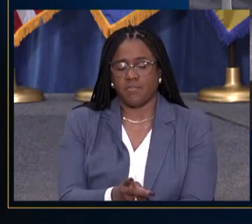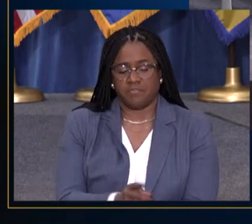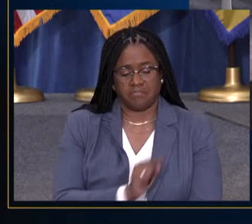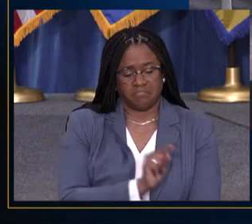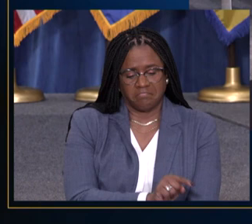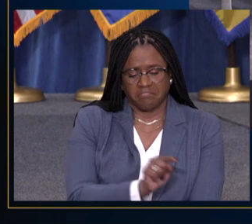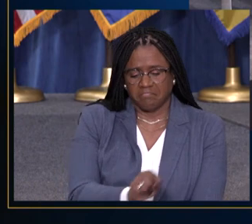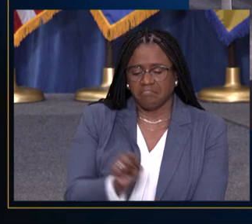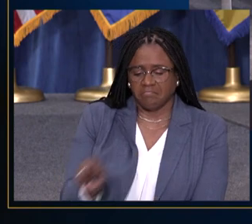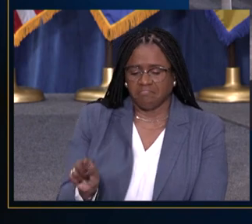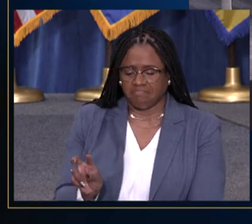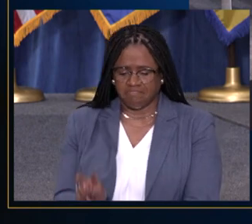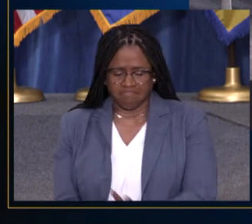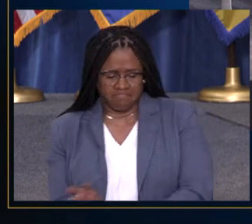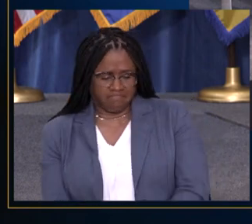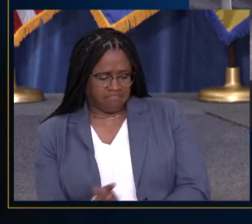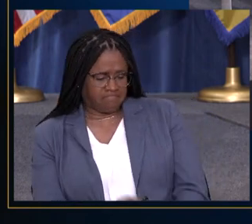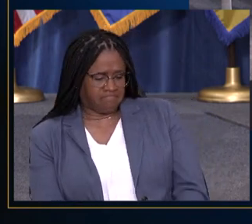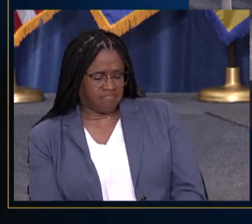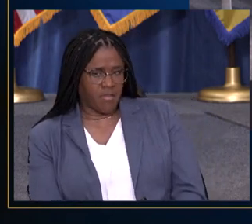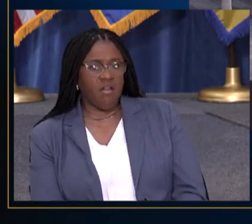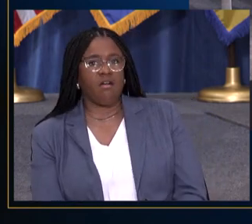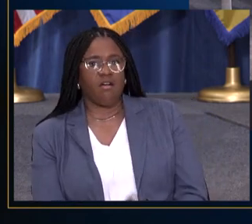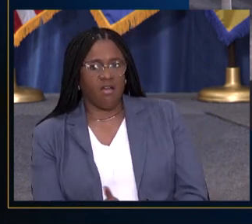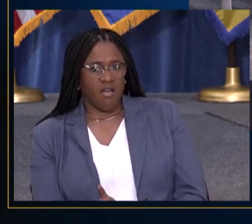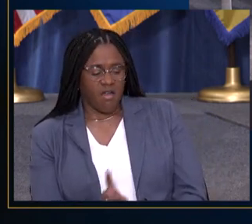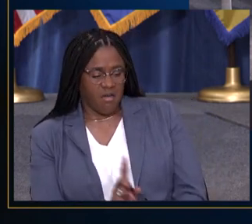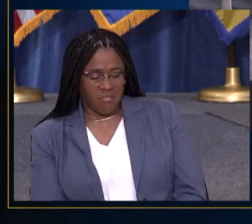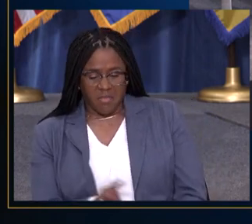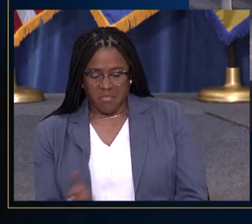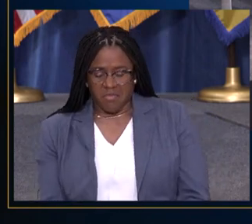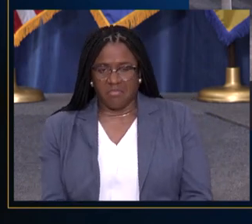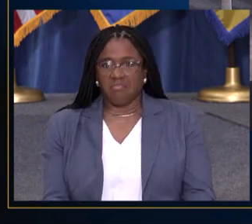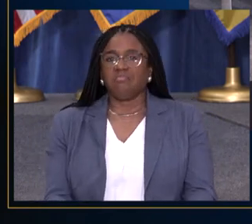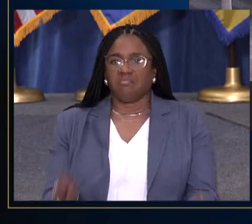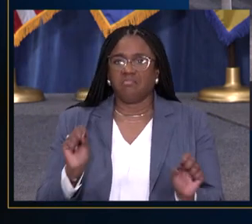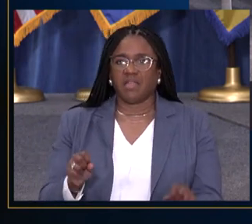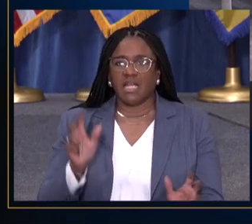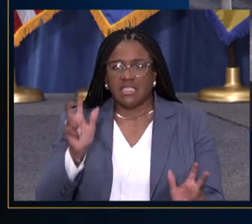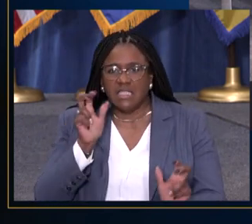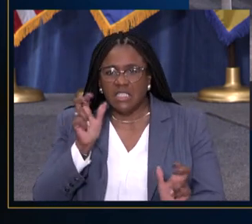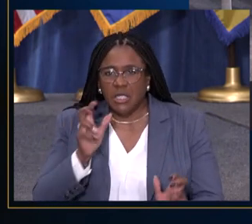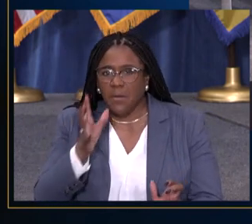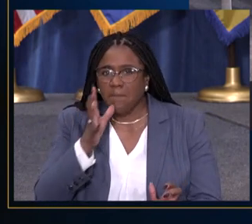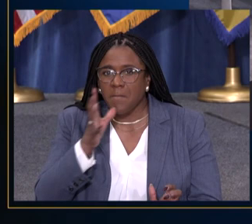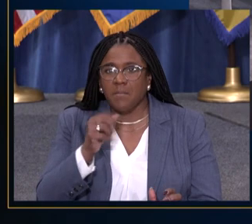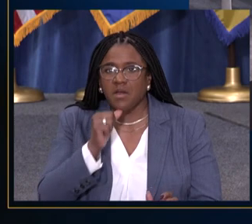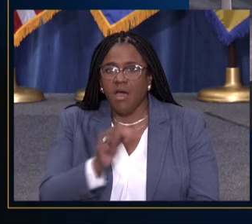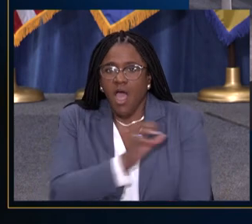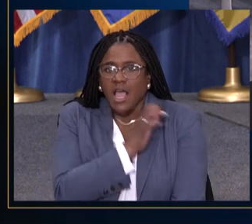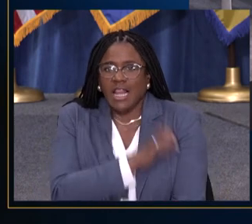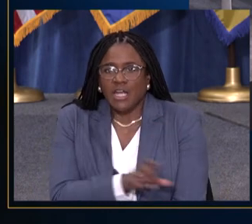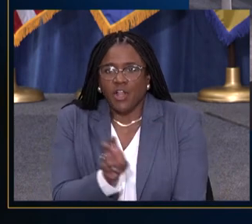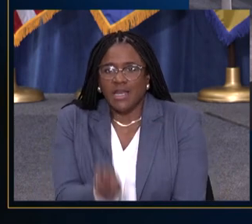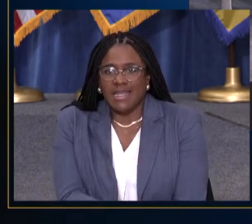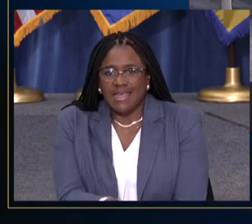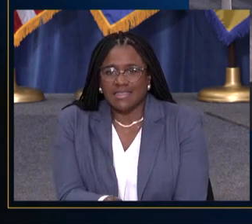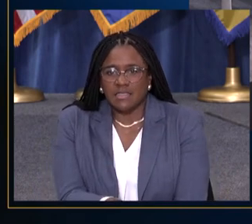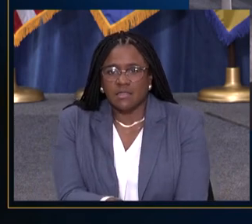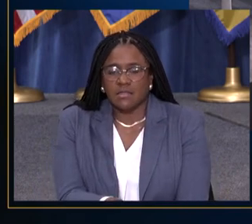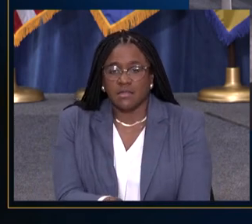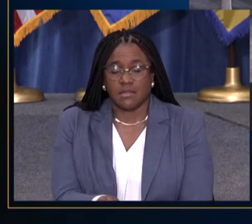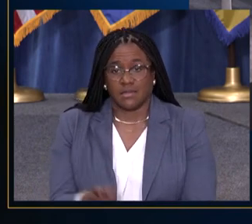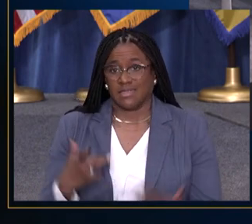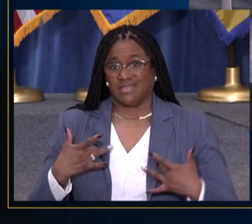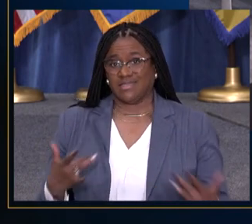we're better able to listen to moms. We're able to hear, address their non-clinical needs, which in some cases may have an